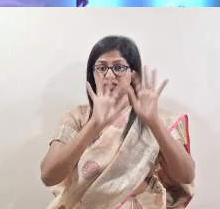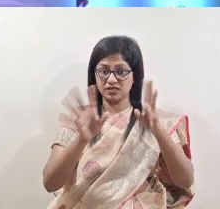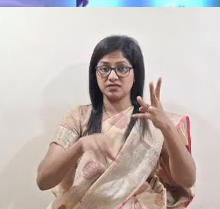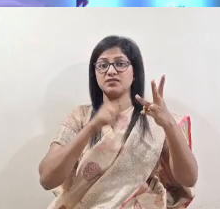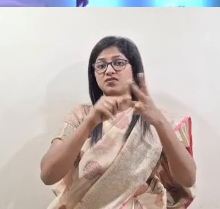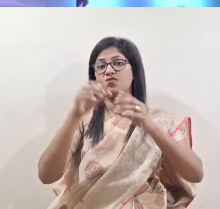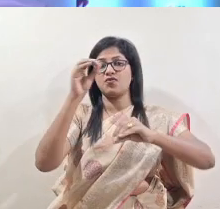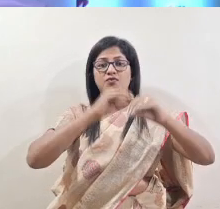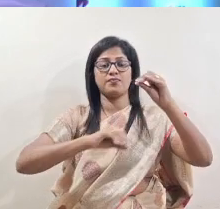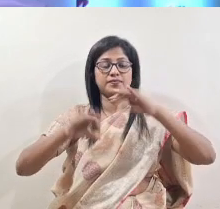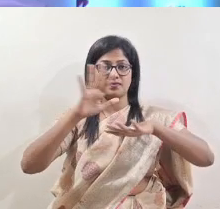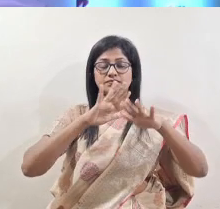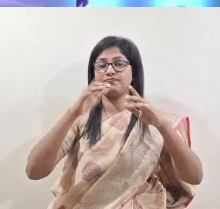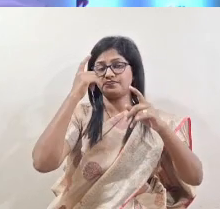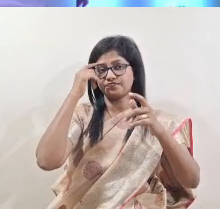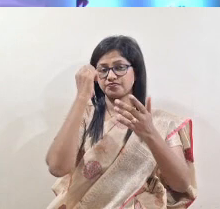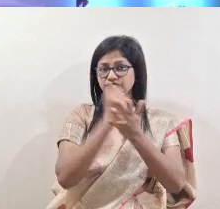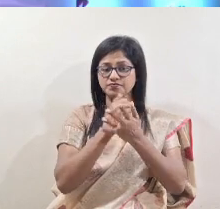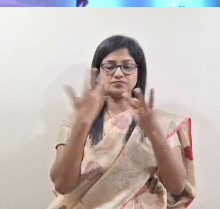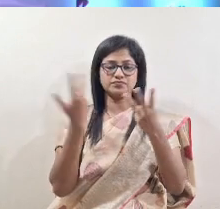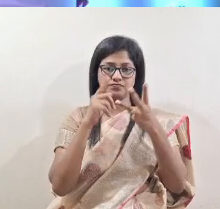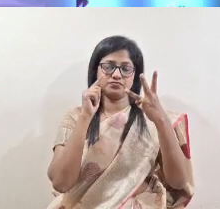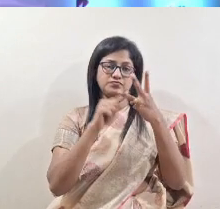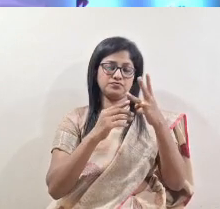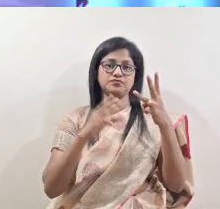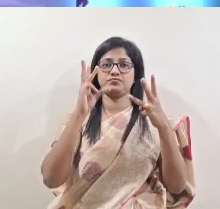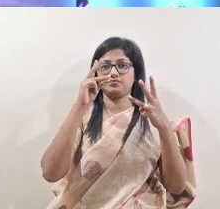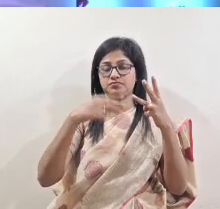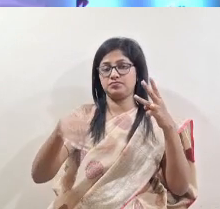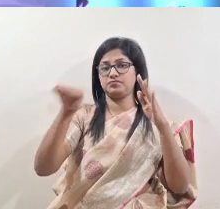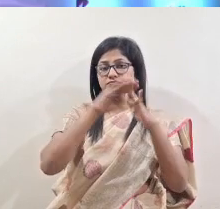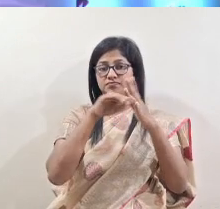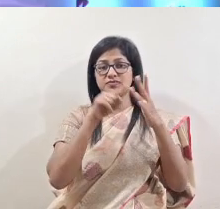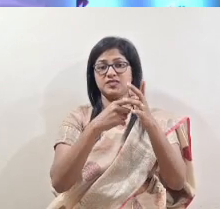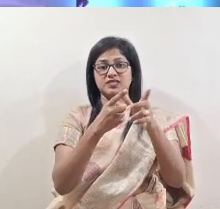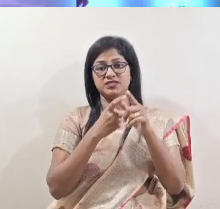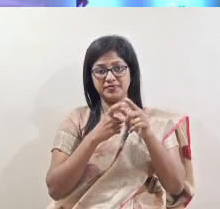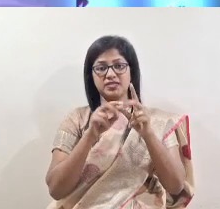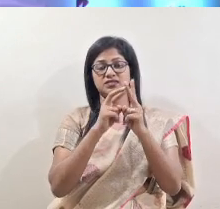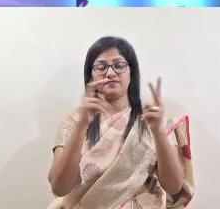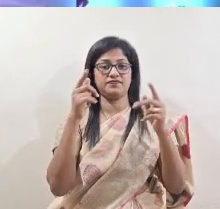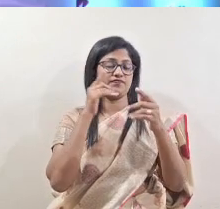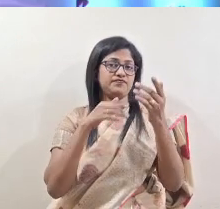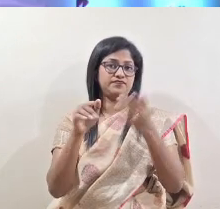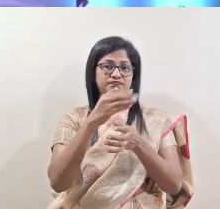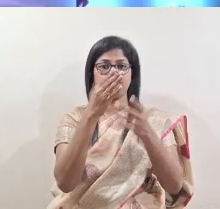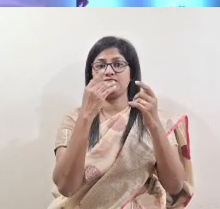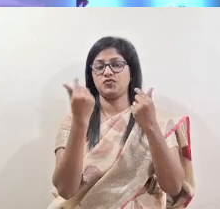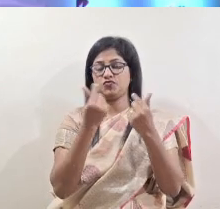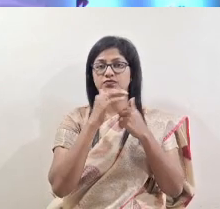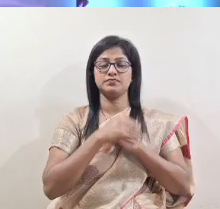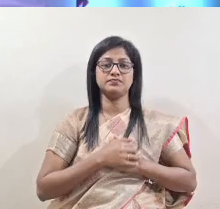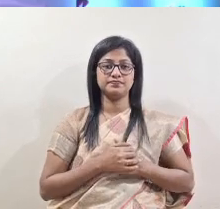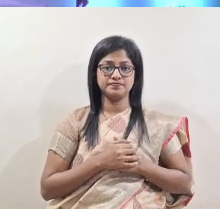what are the operational decisions come in the third level, where we try to model the walking speeds and directions